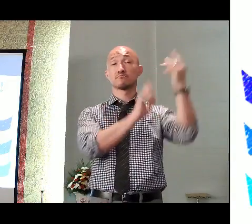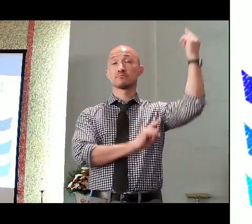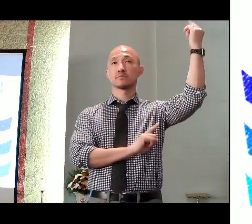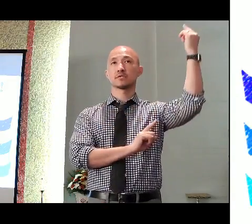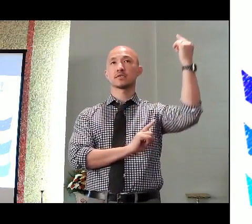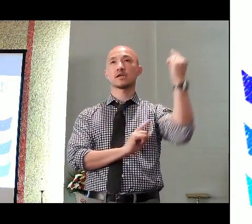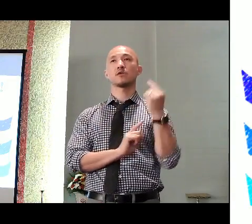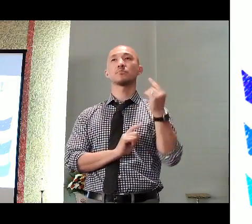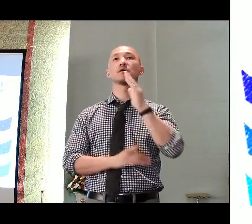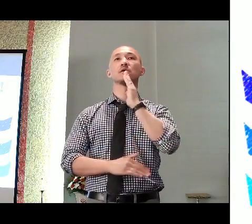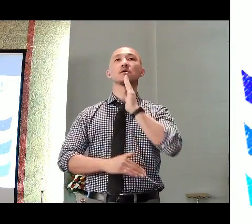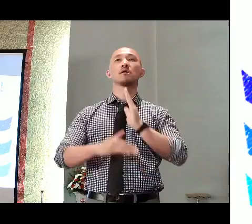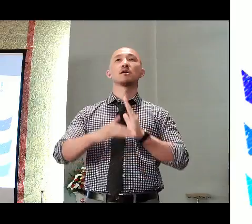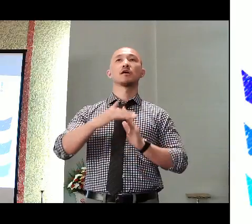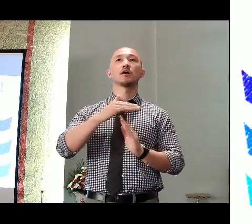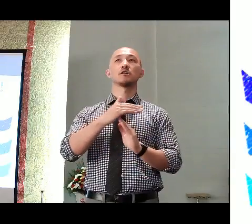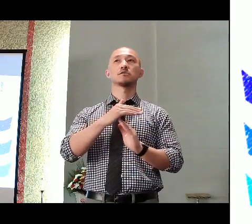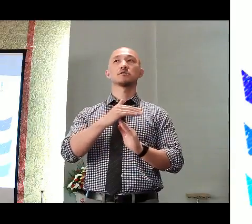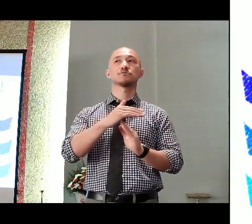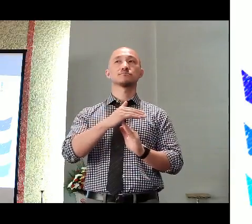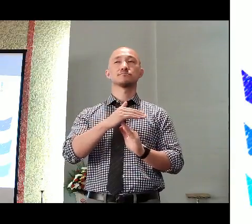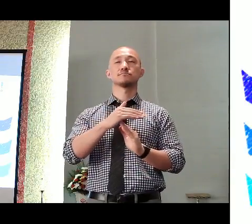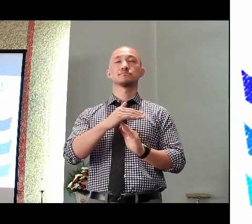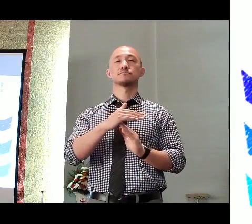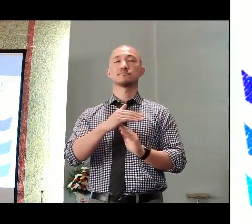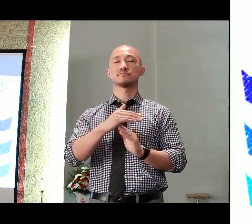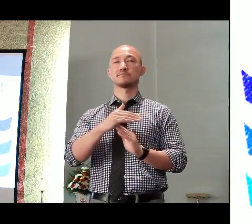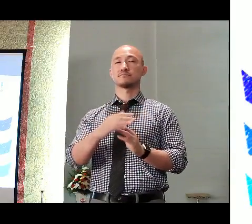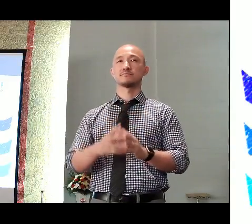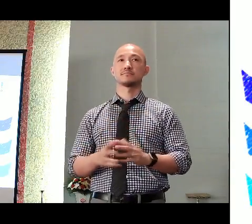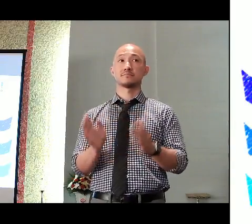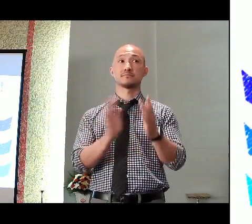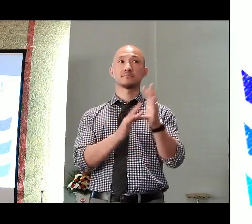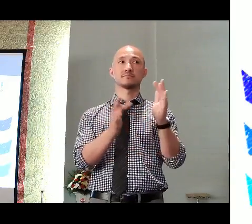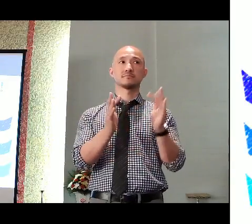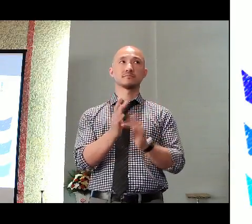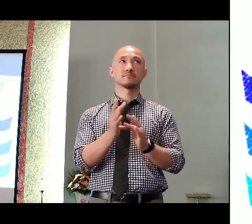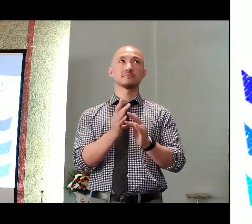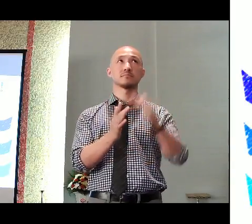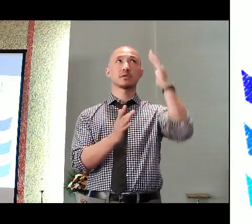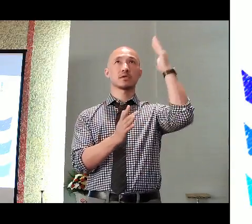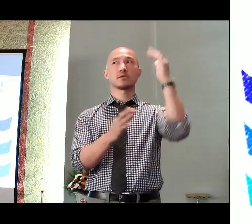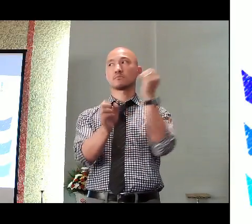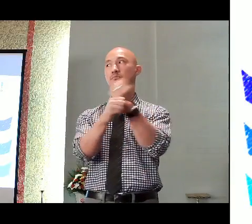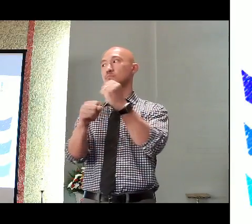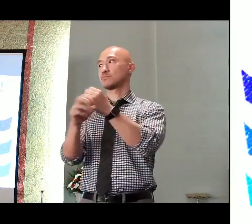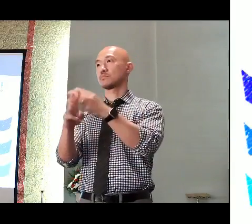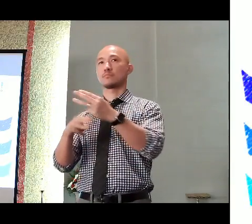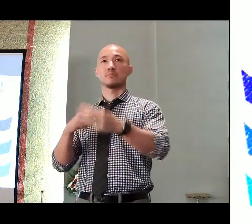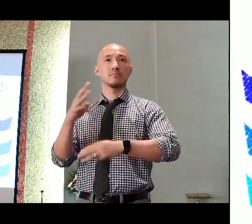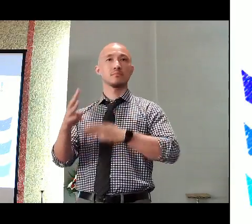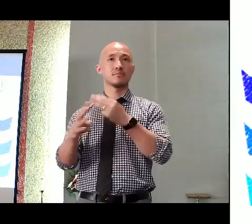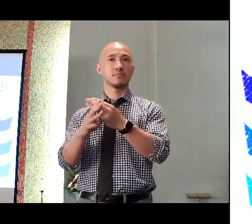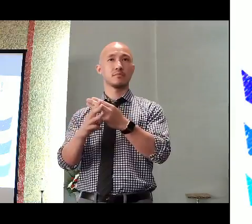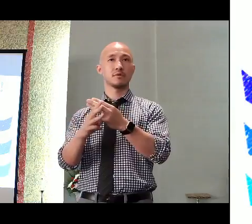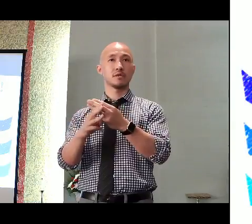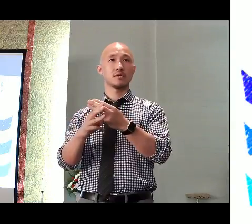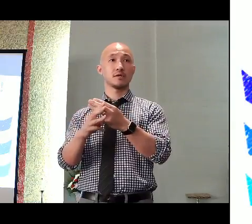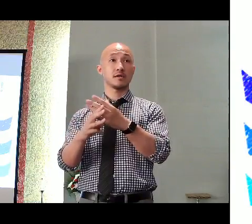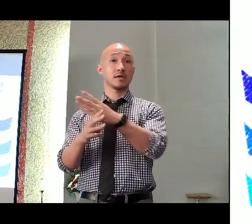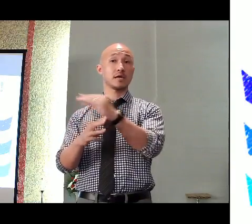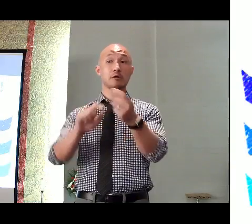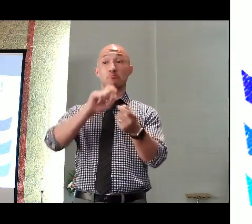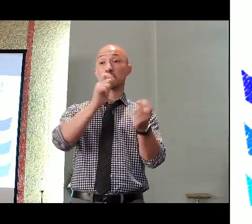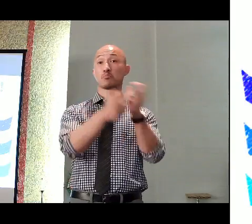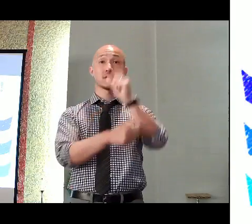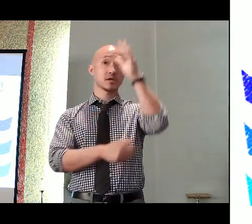our eyes. God the Creator, Jesus the Creator, becoming a man, suffering at the hand